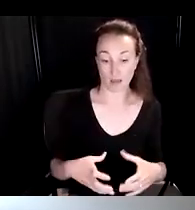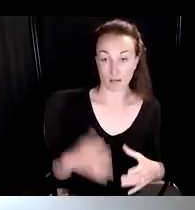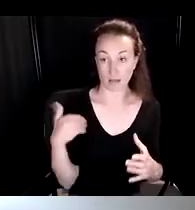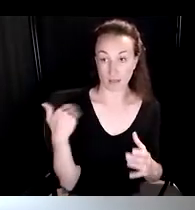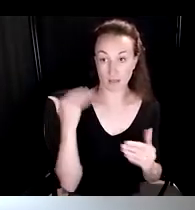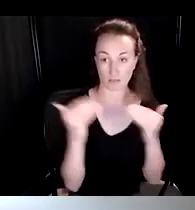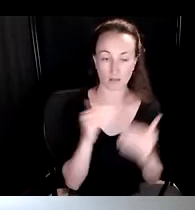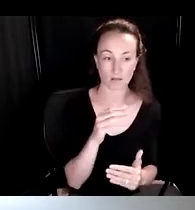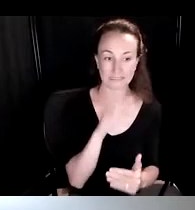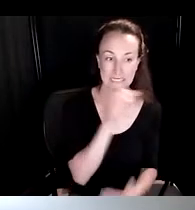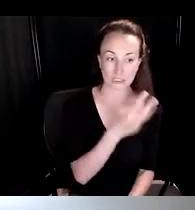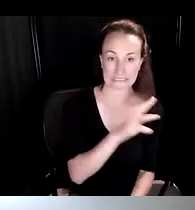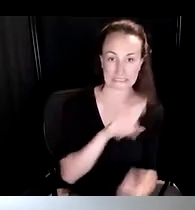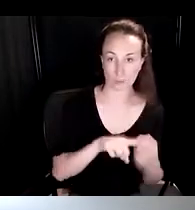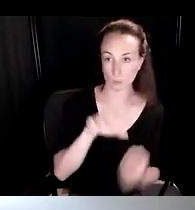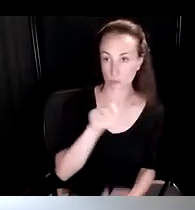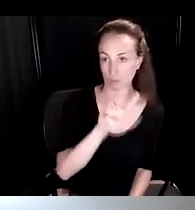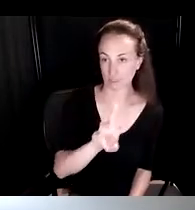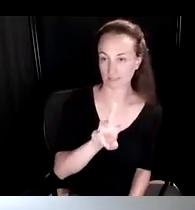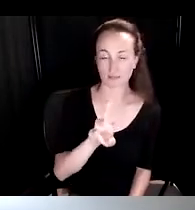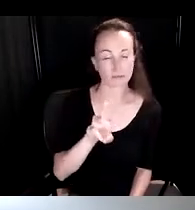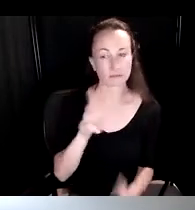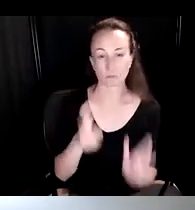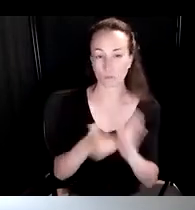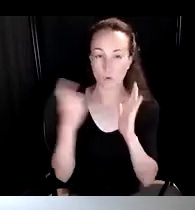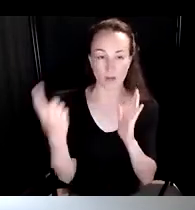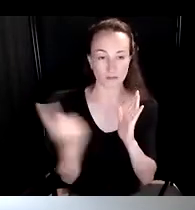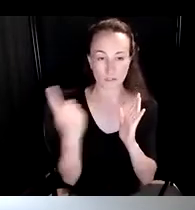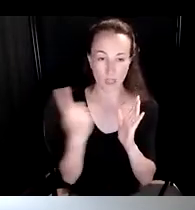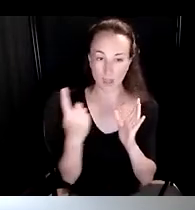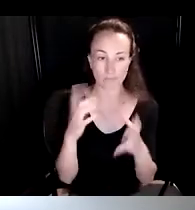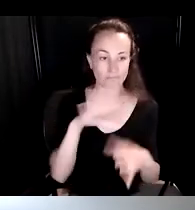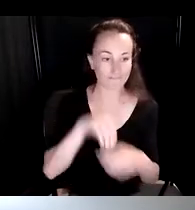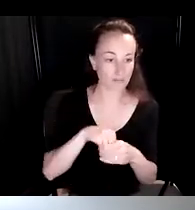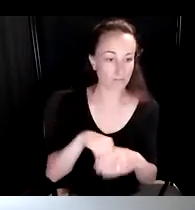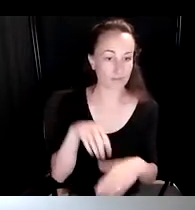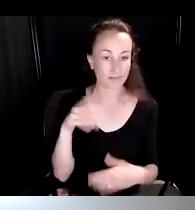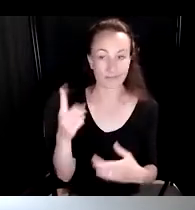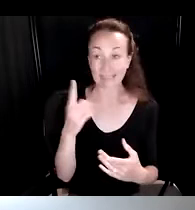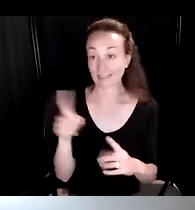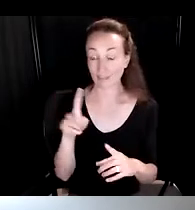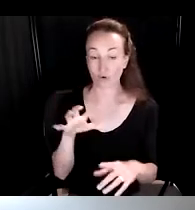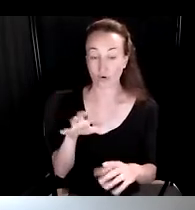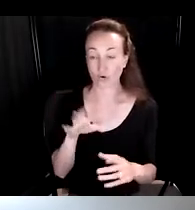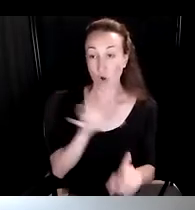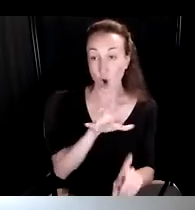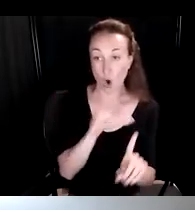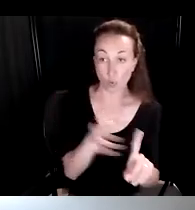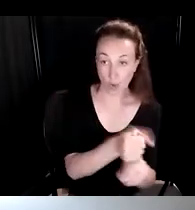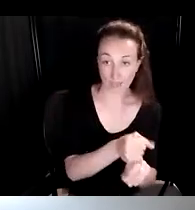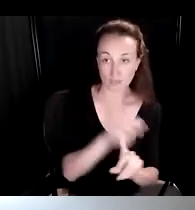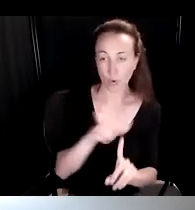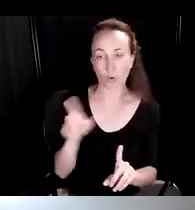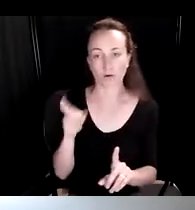26. They have to have some sort of recent justice involvement, which was either an arrest or release from jail, detention, or prison within the